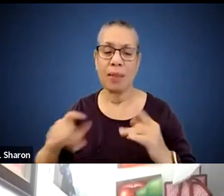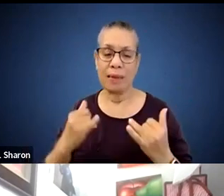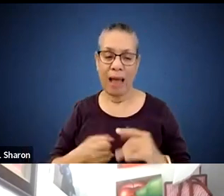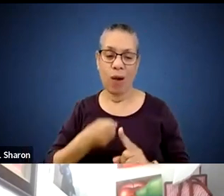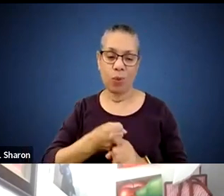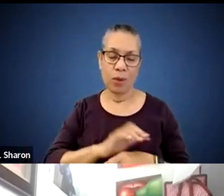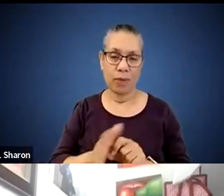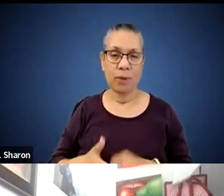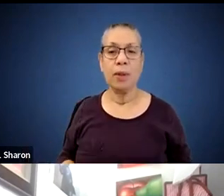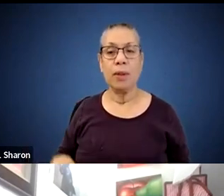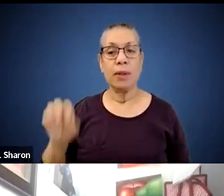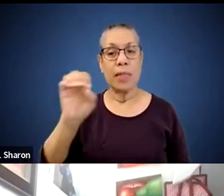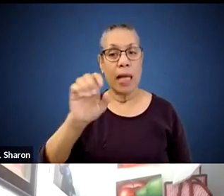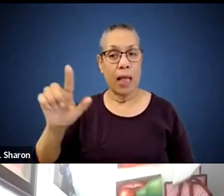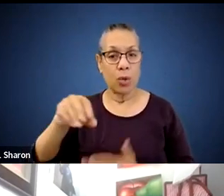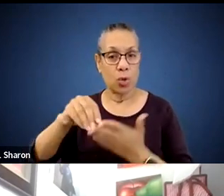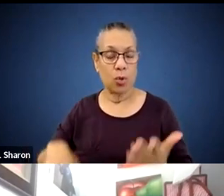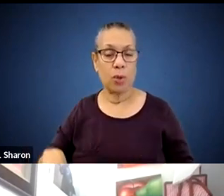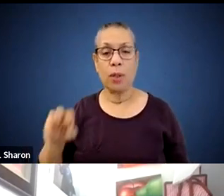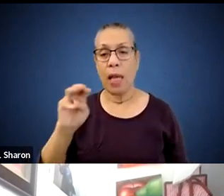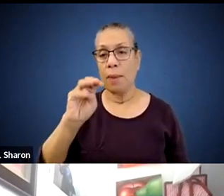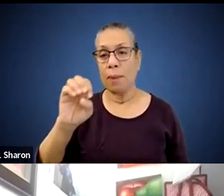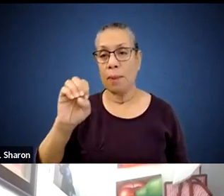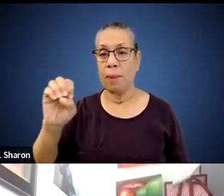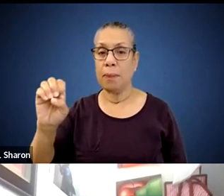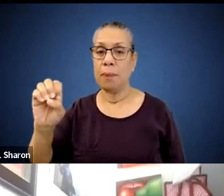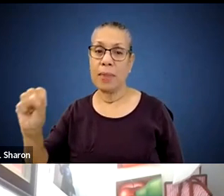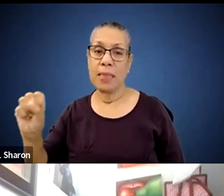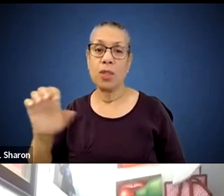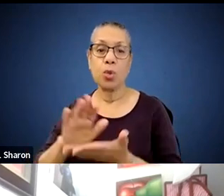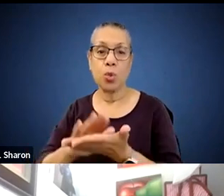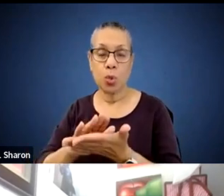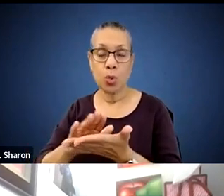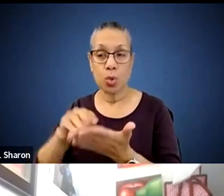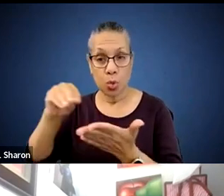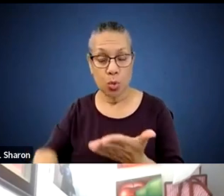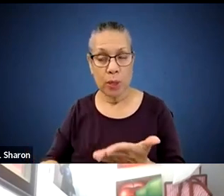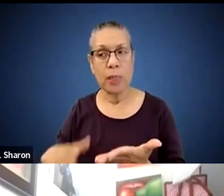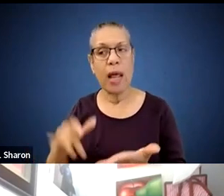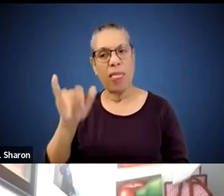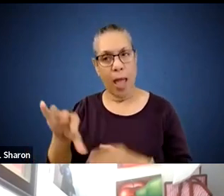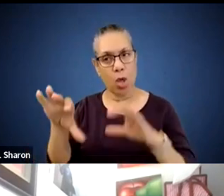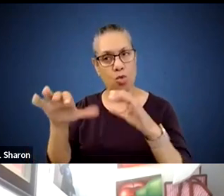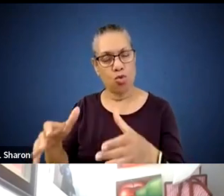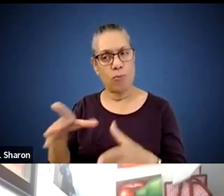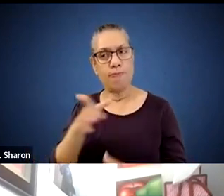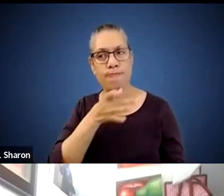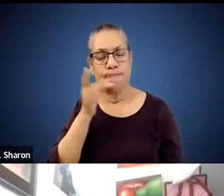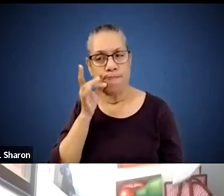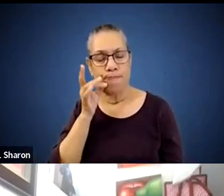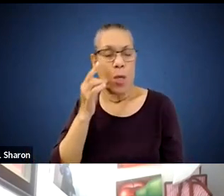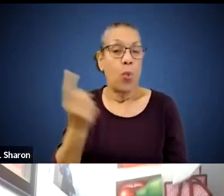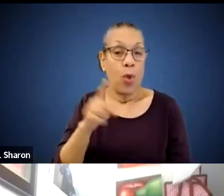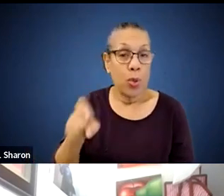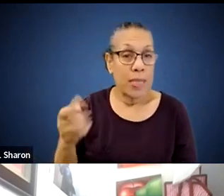language Learners like our mle kids um that is a group that we need to have um and we've always needed to have